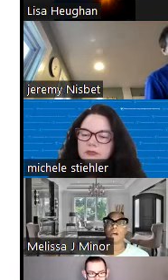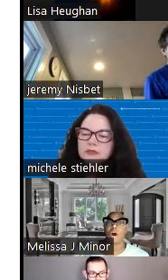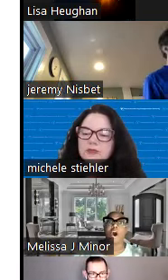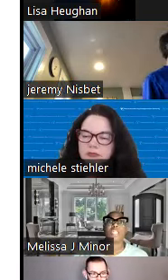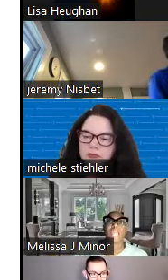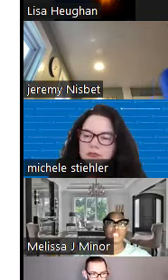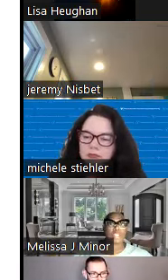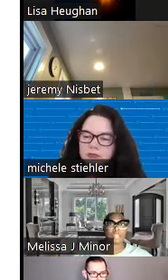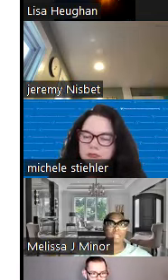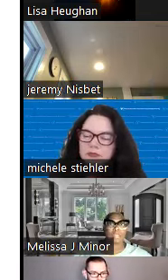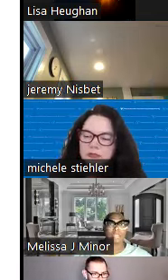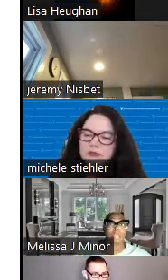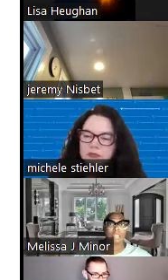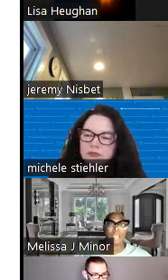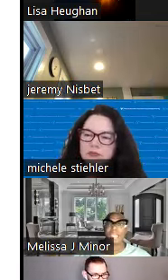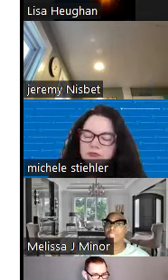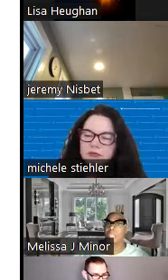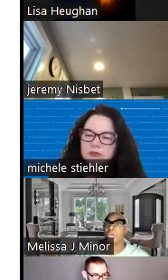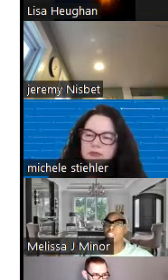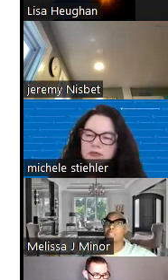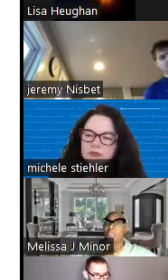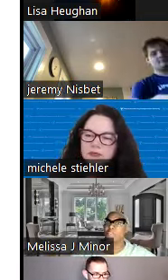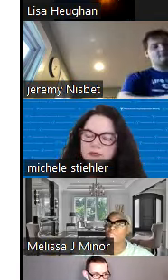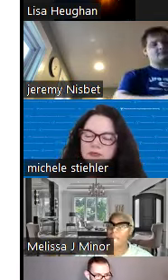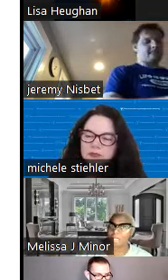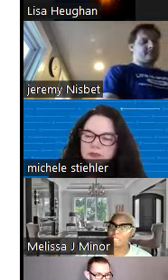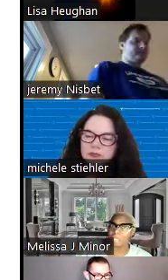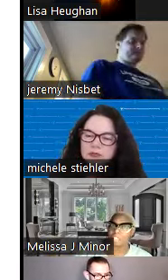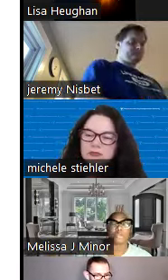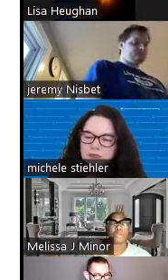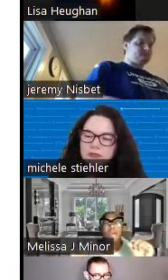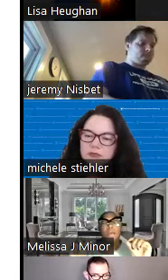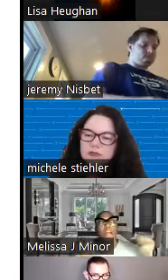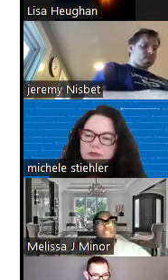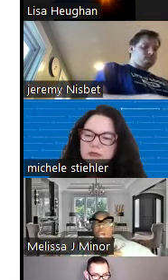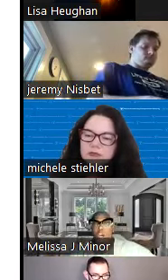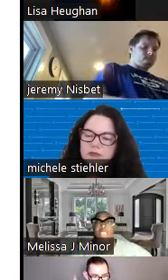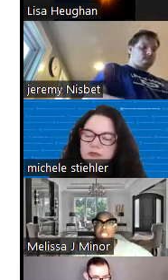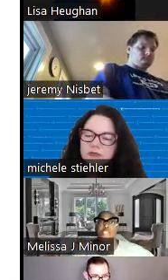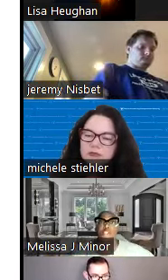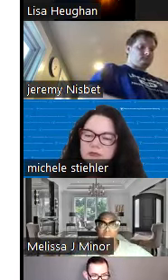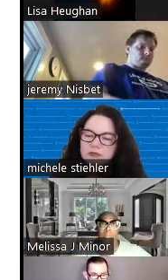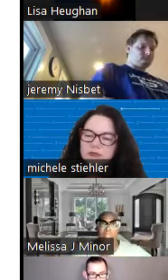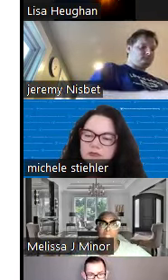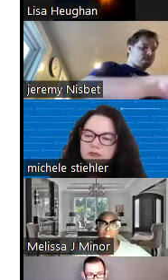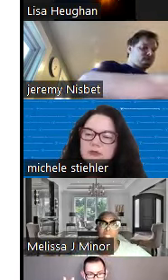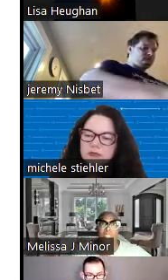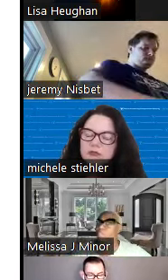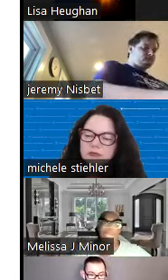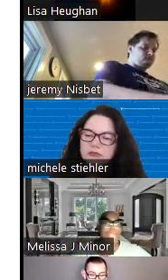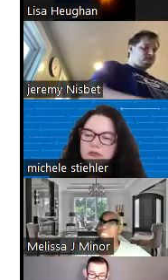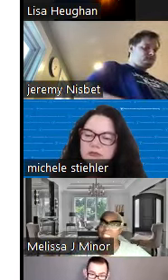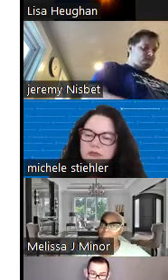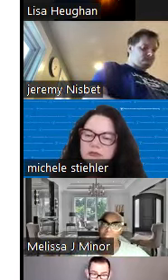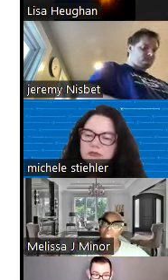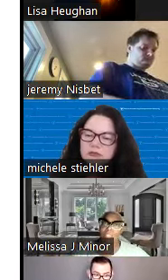here, all last year and earlier before that. So her getting trips was